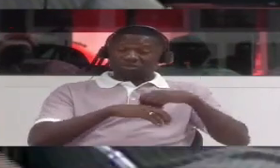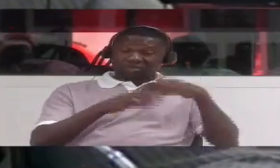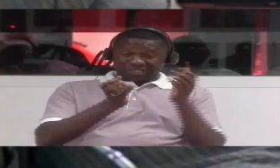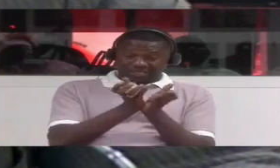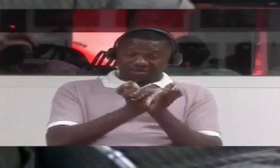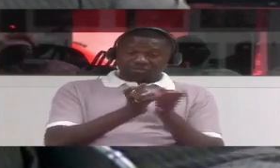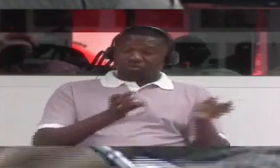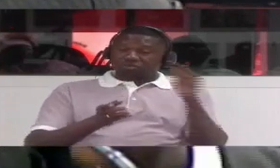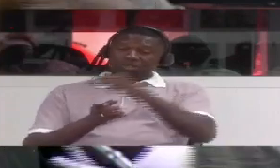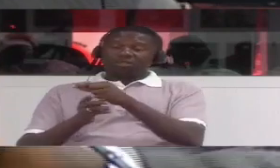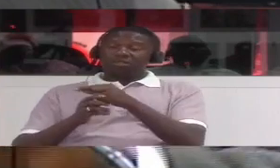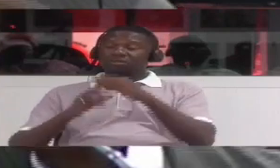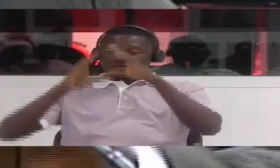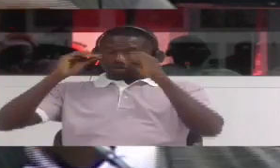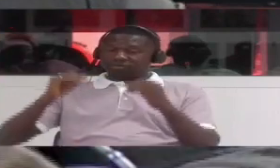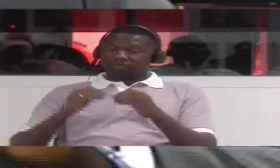office. And